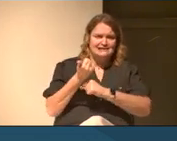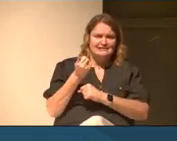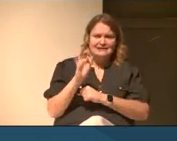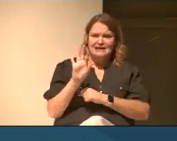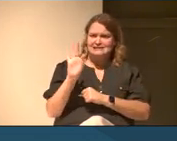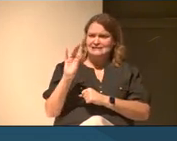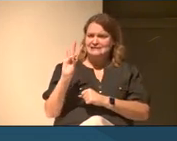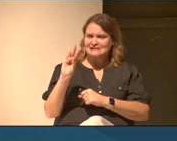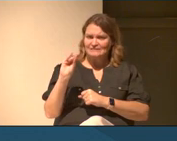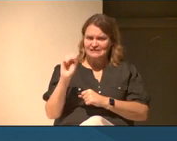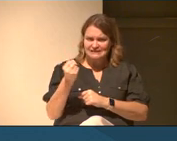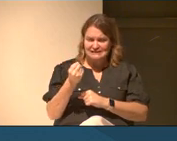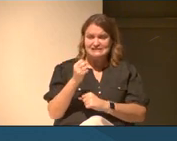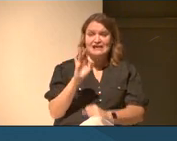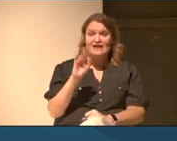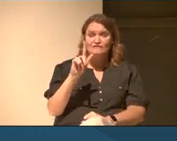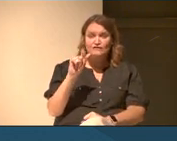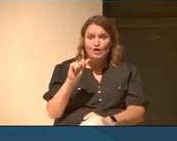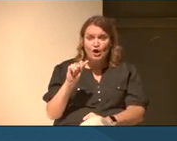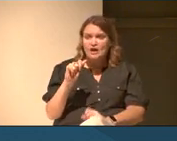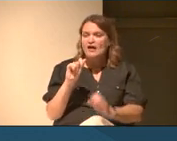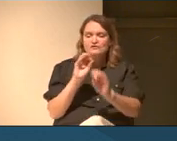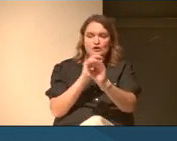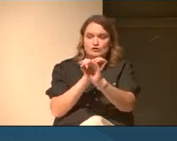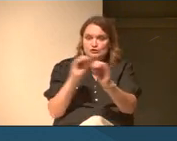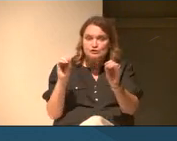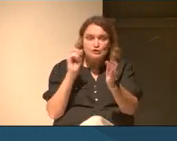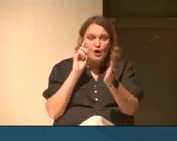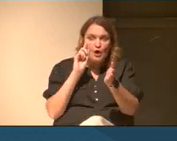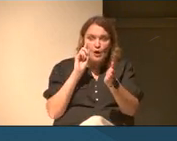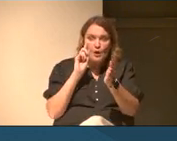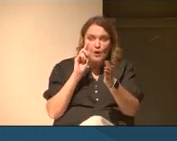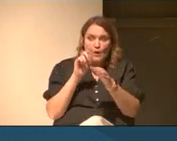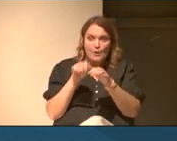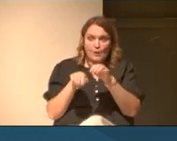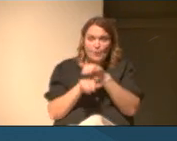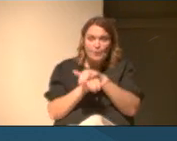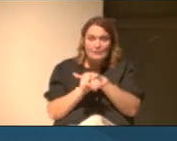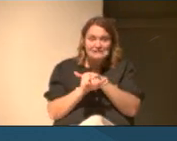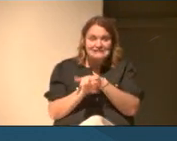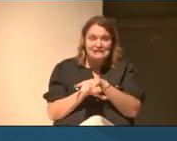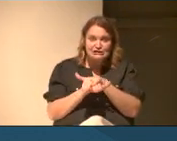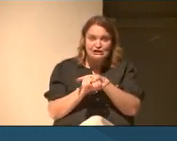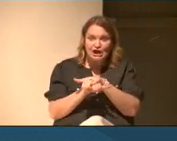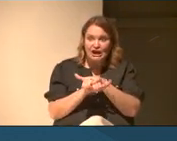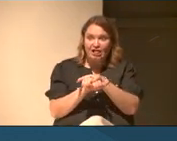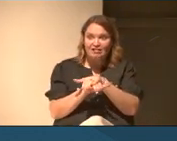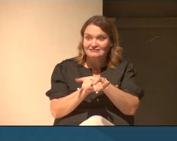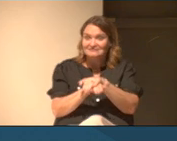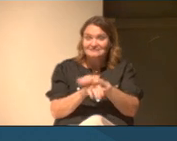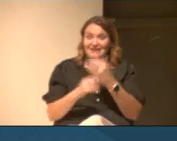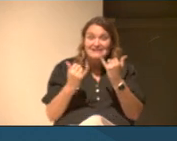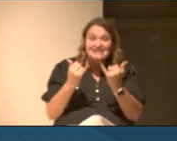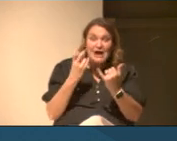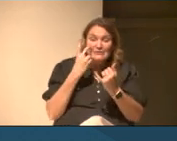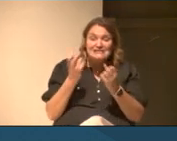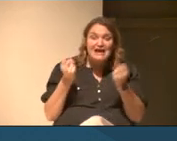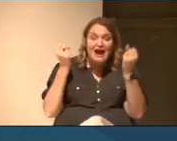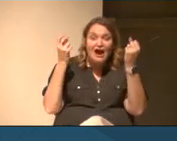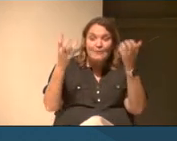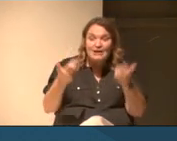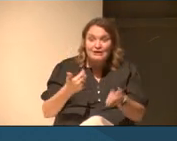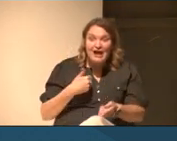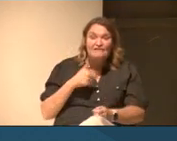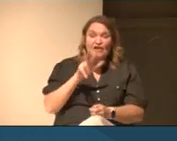what these data are for, there were almost no green sea turtles when that protection began. Look at the numbers now. They're up to